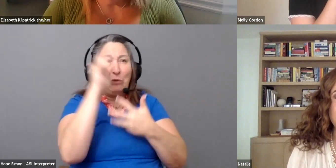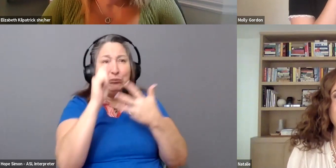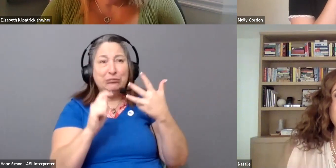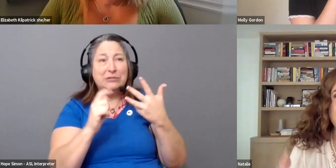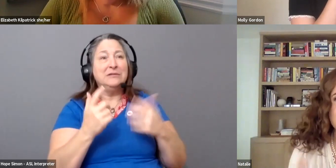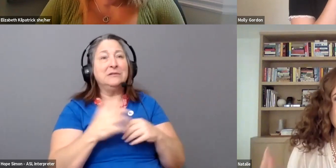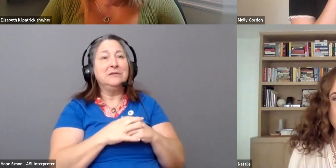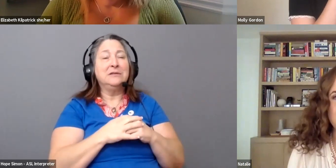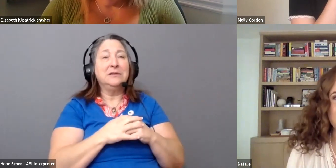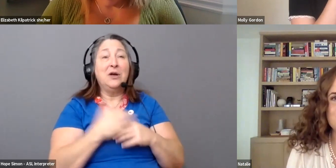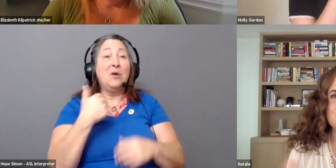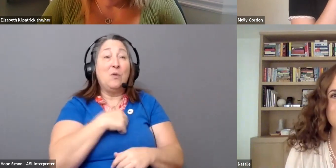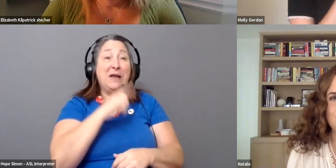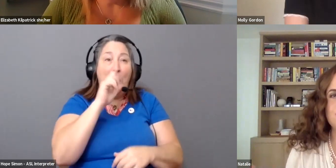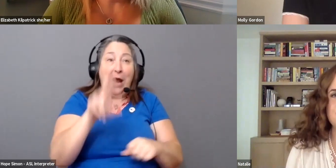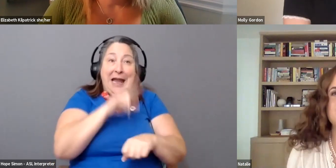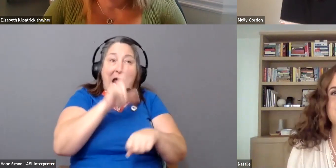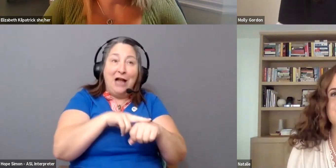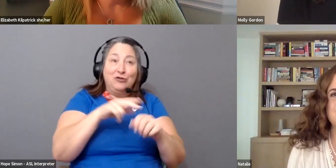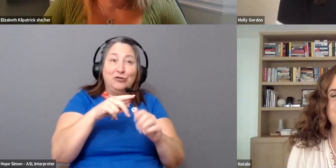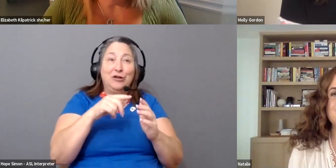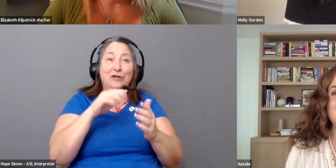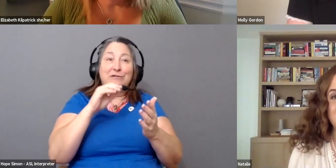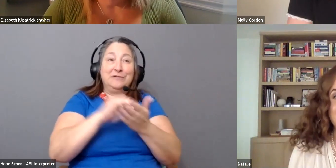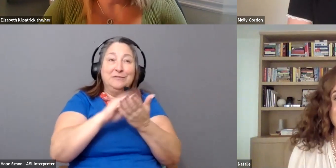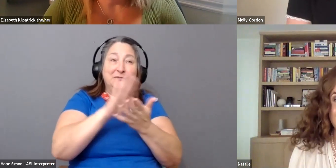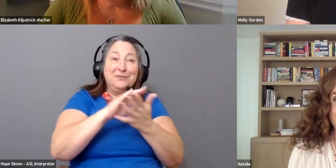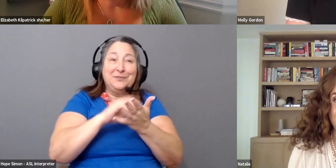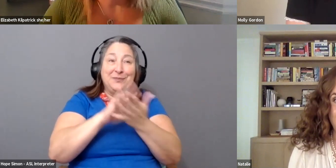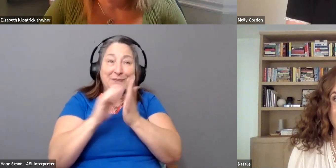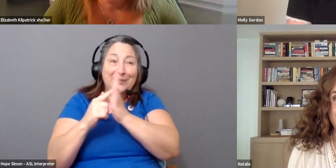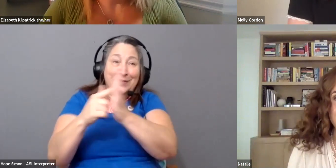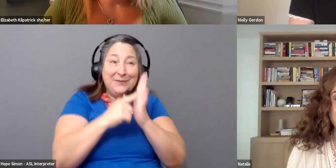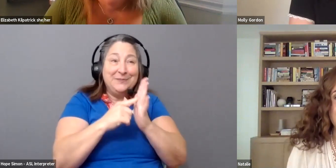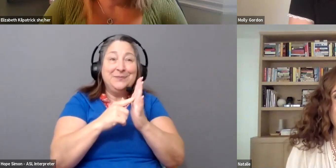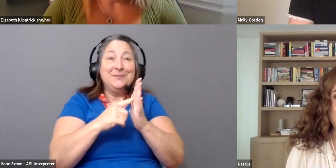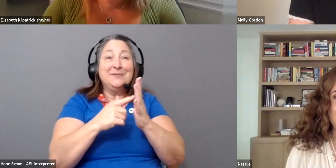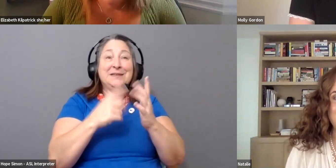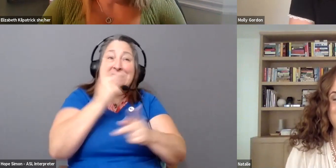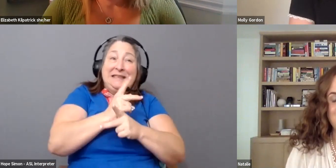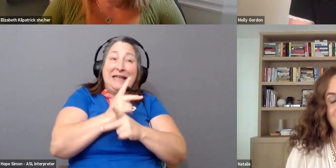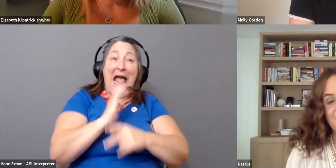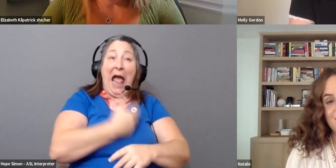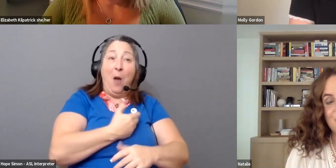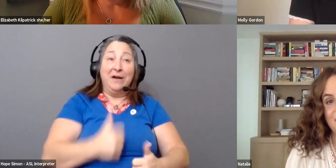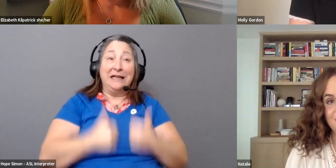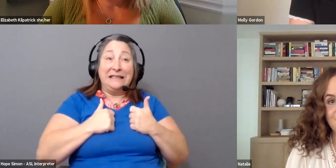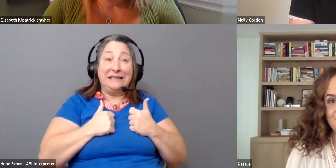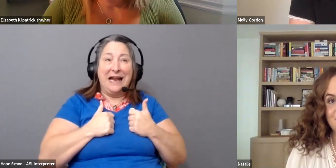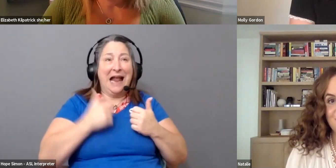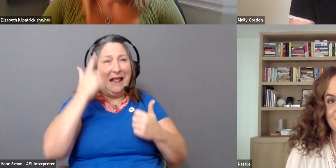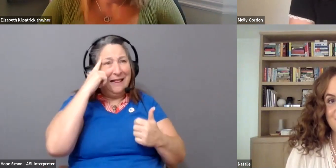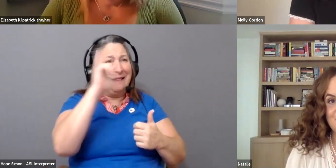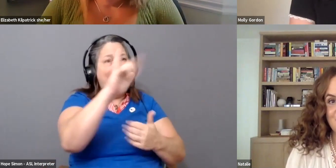are natural documenters of our own existence, and I think that that's an extension of that. Is my